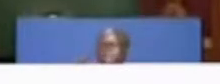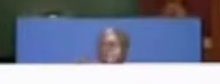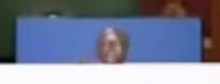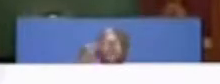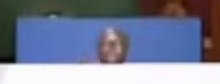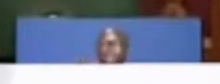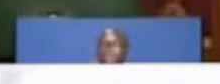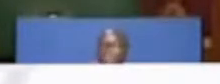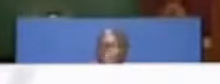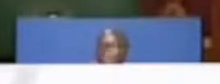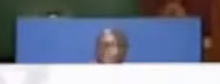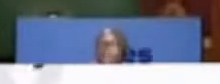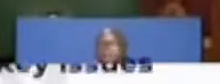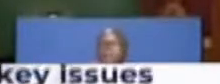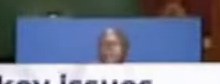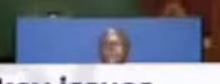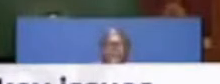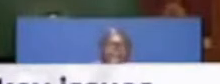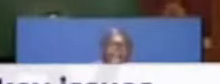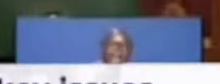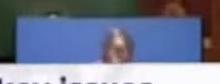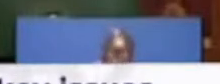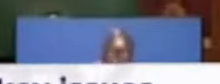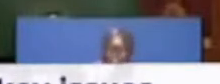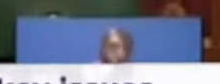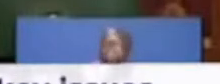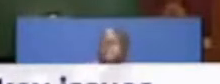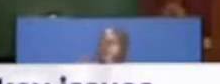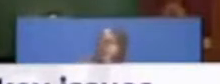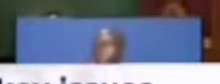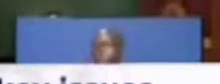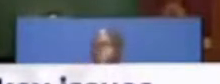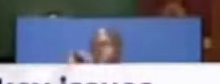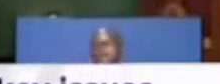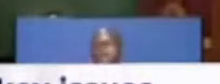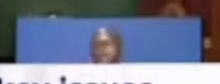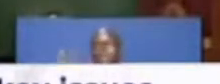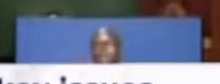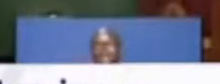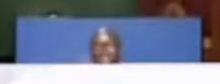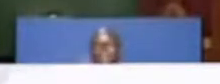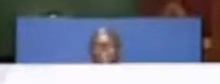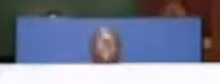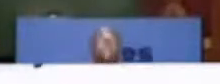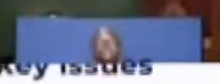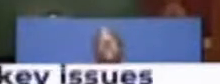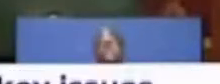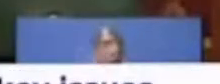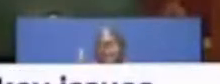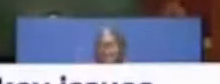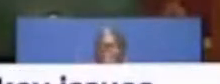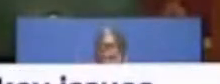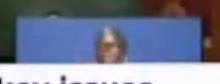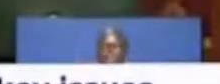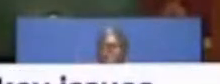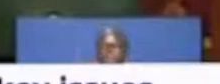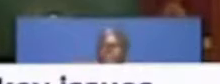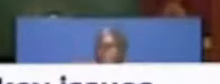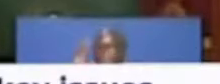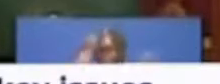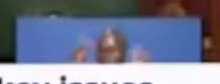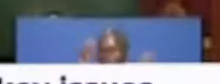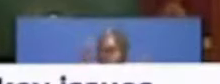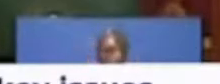known as Makueni Care, is also a good example. Another example of county innovation is in